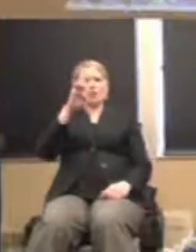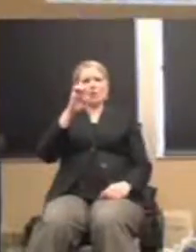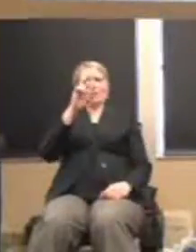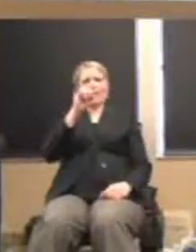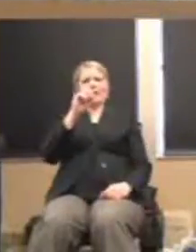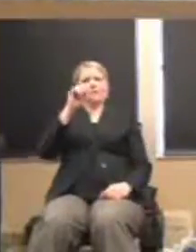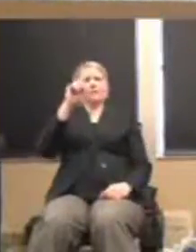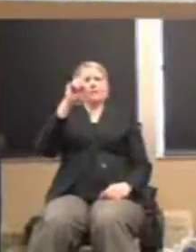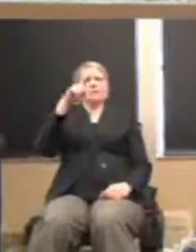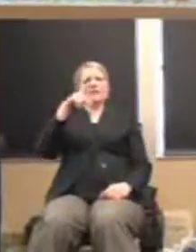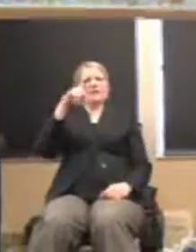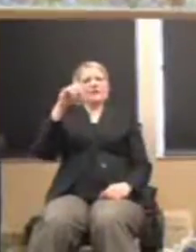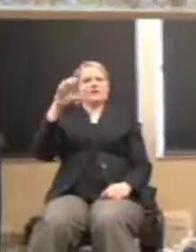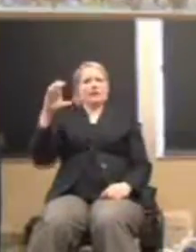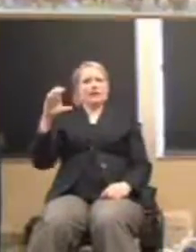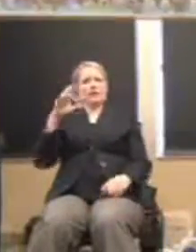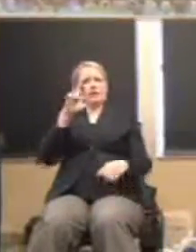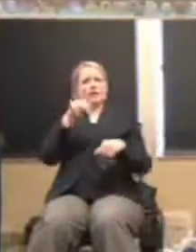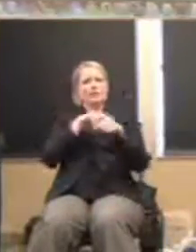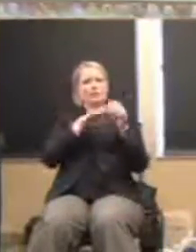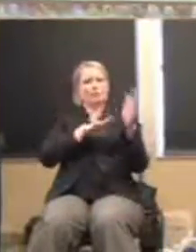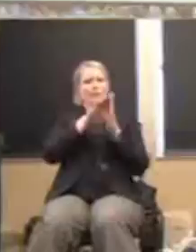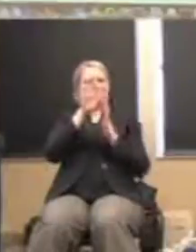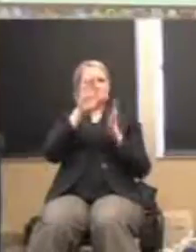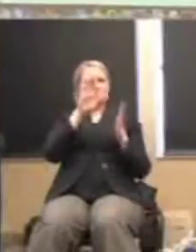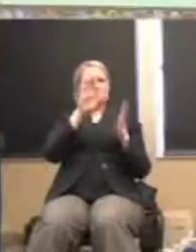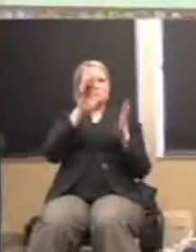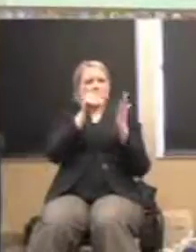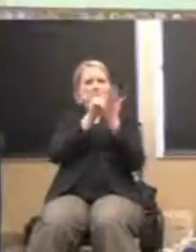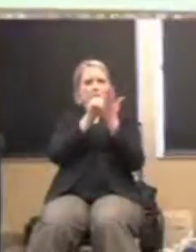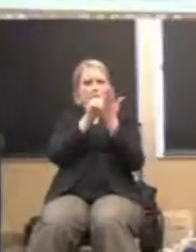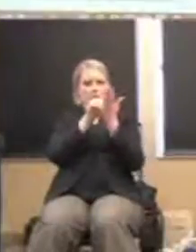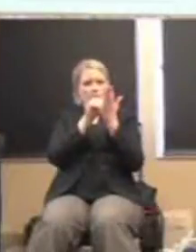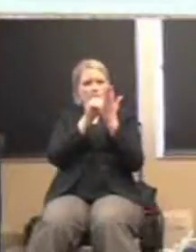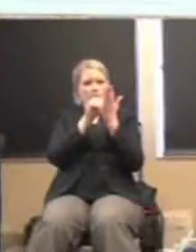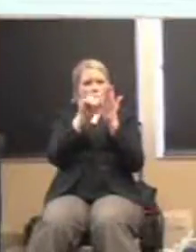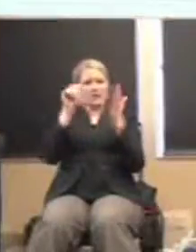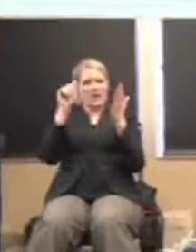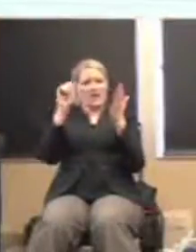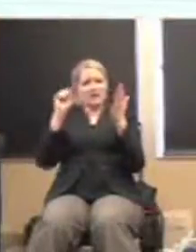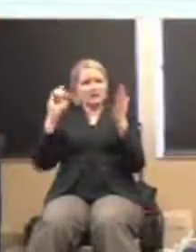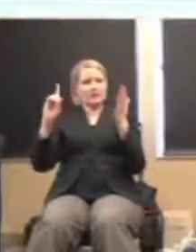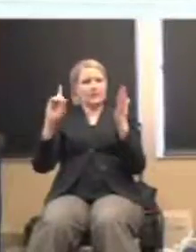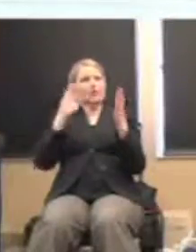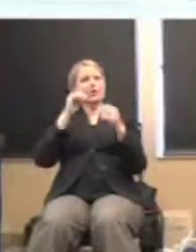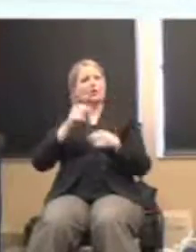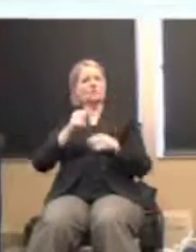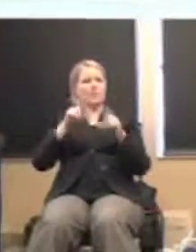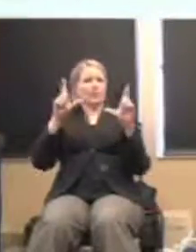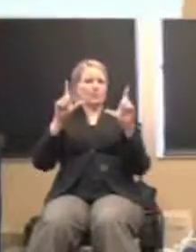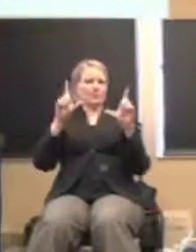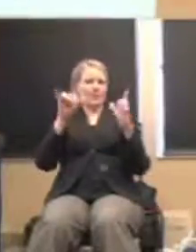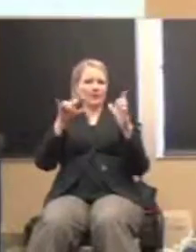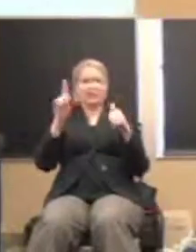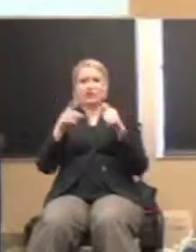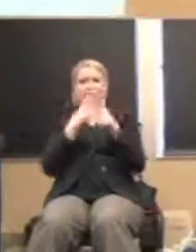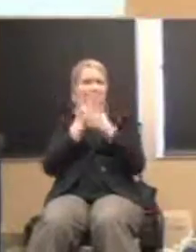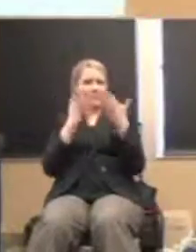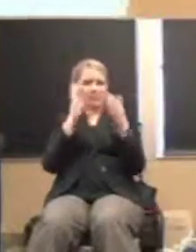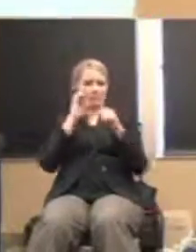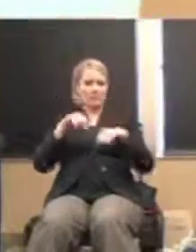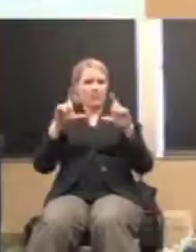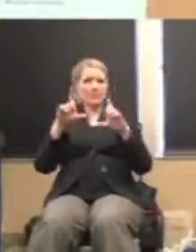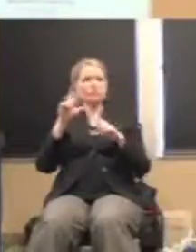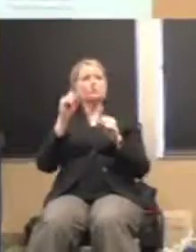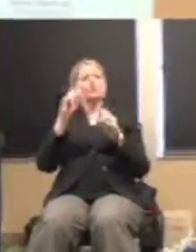NPDC, National Professional Development Center, and ASD, it'll come up. It's the first thing that comes up. So we'll leave